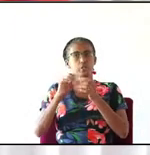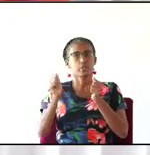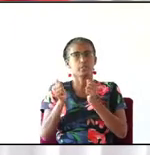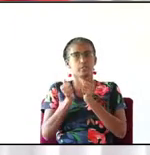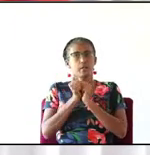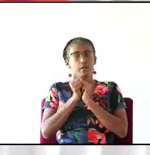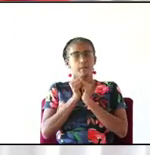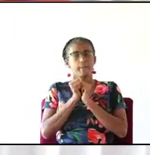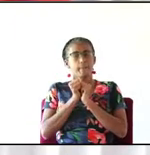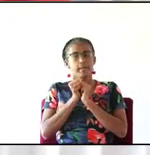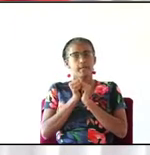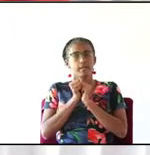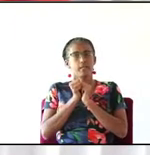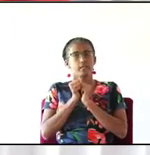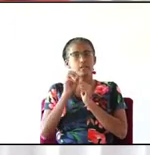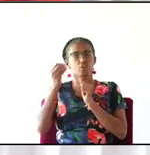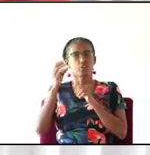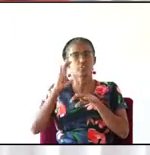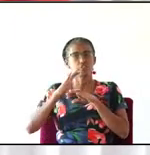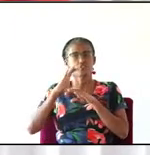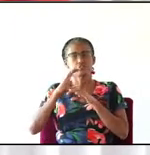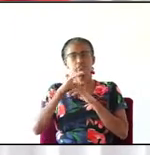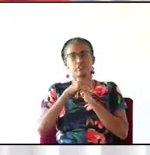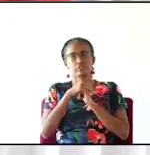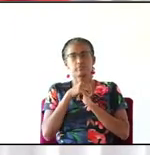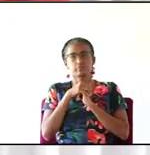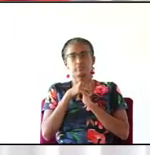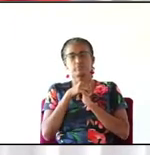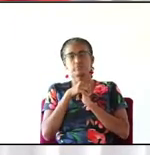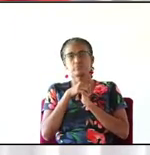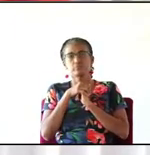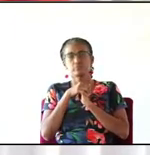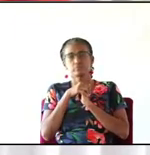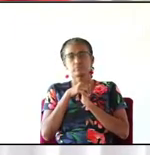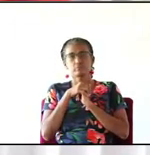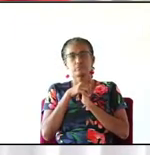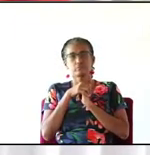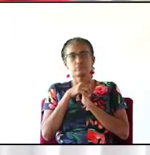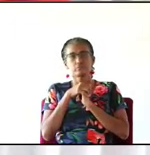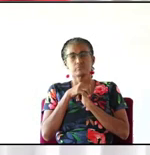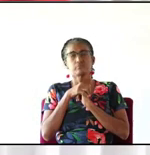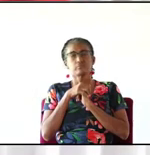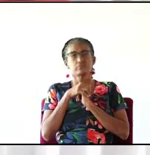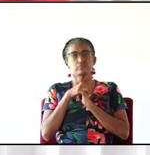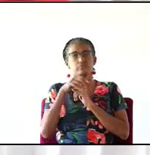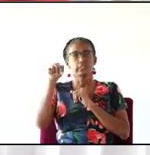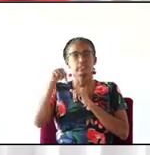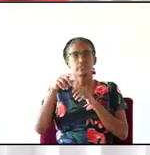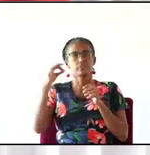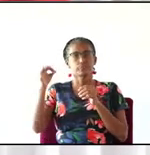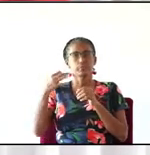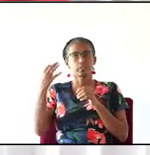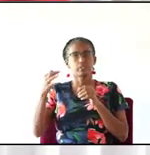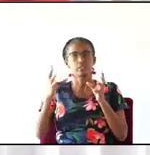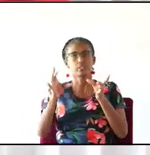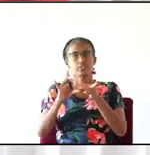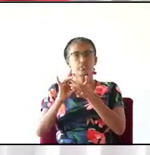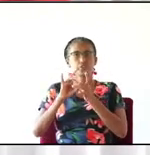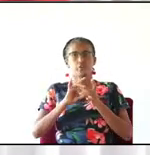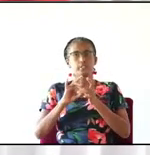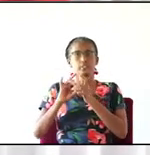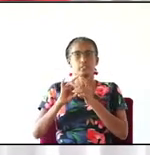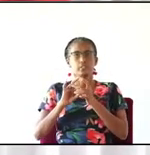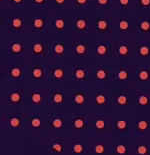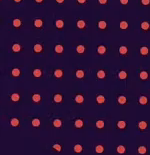be shared as soon as that is available to us. So you can look out on the platforms for that. So this Friday, we will be joining